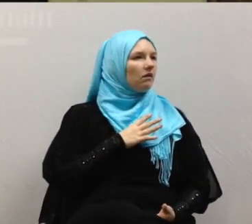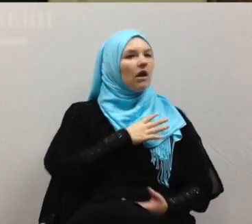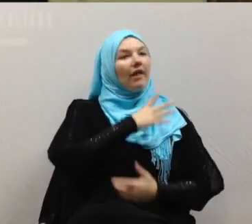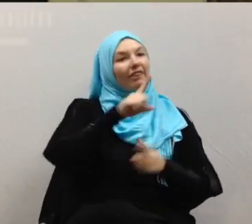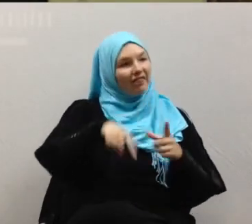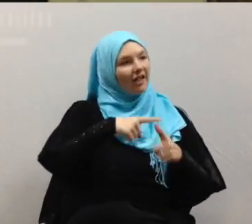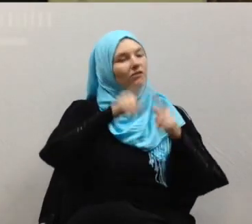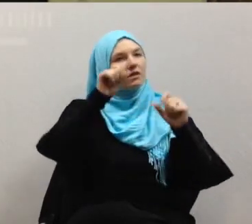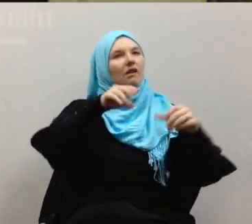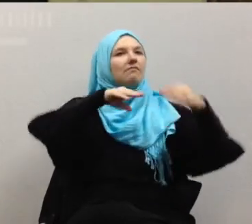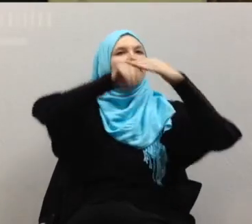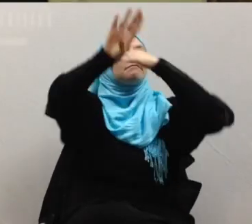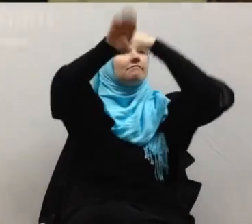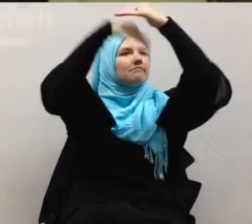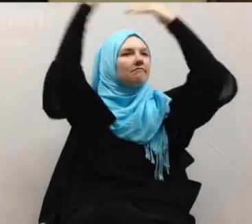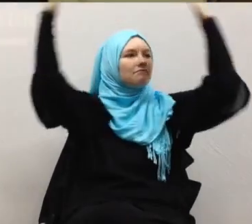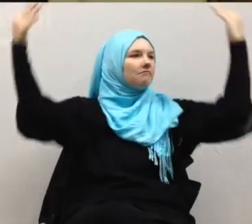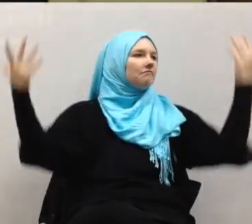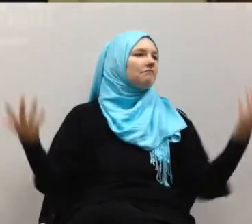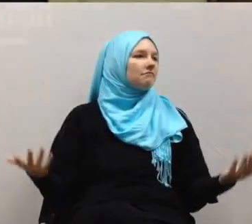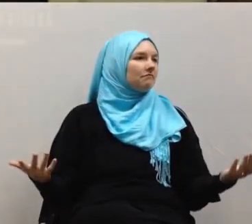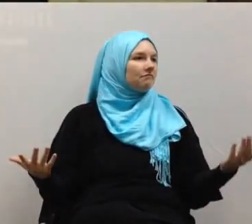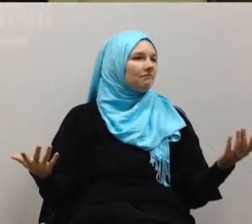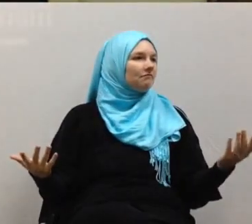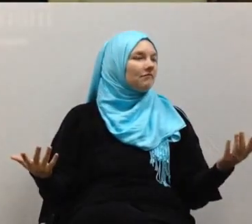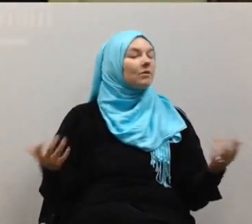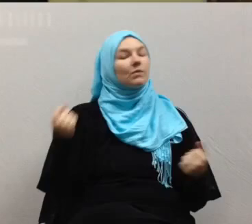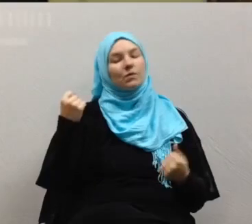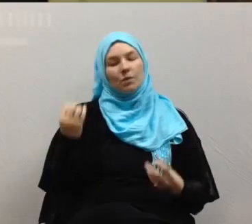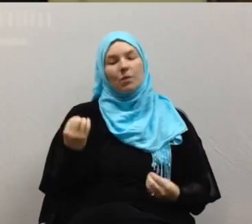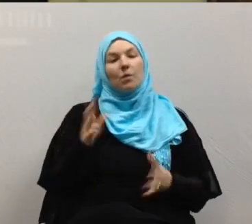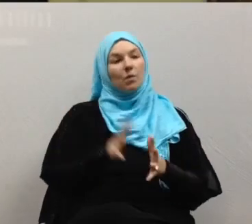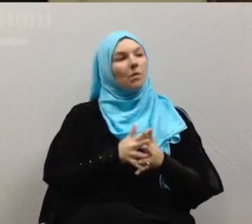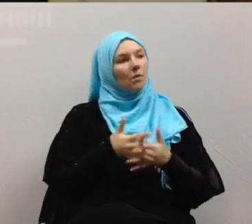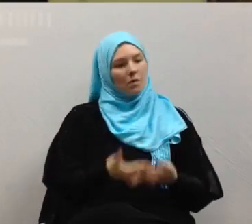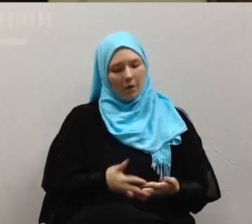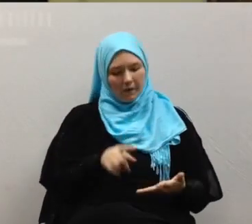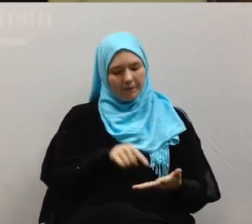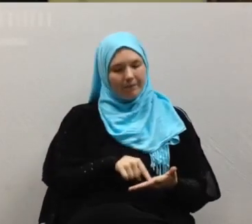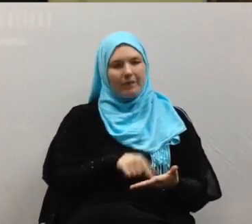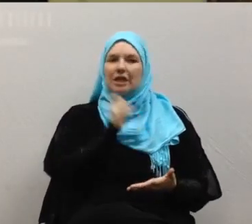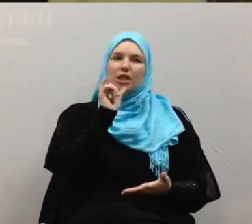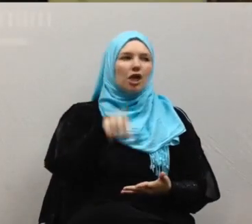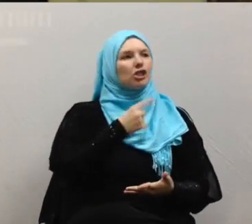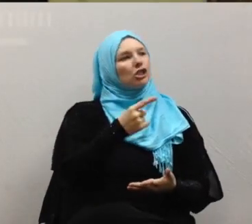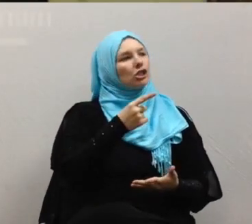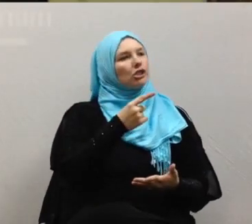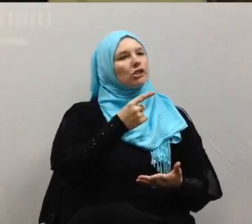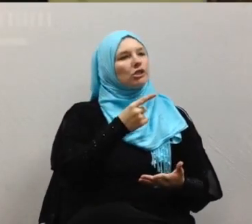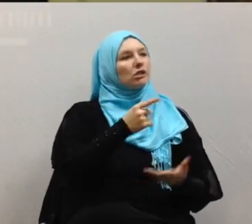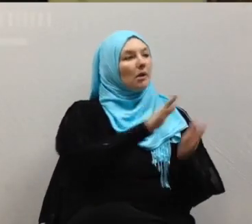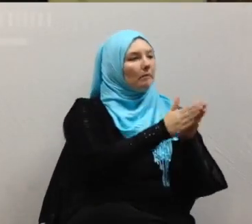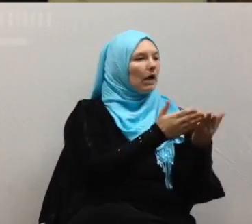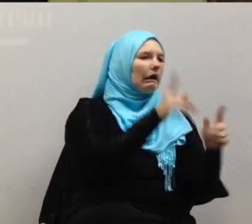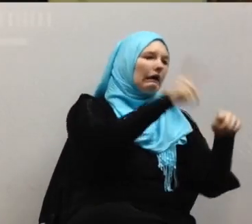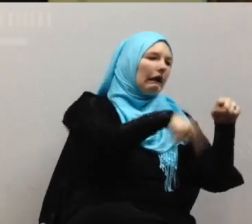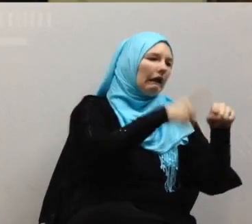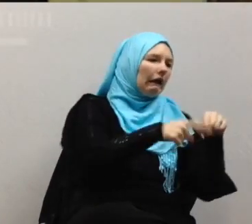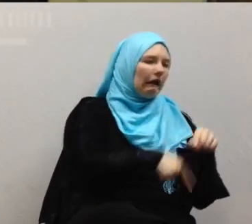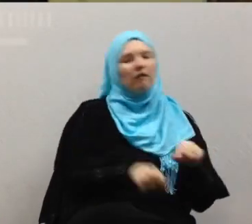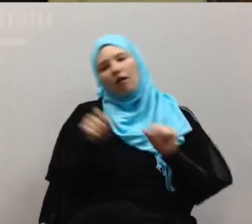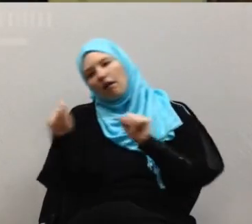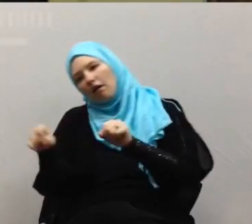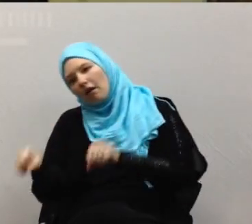paradise. So the Quran is not just a book of do's and don'ts. There is much more to